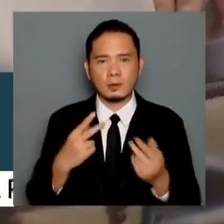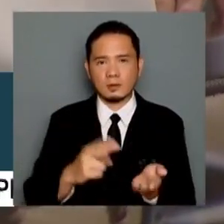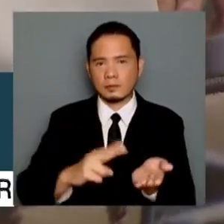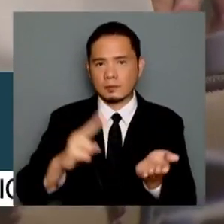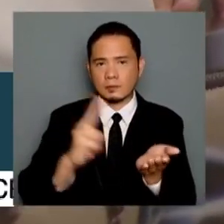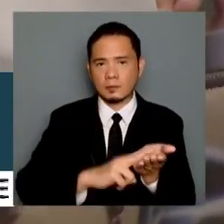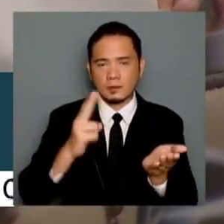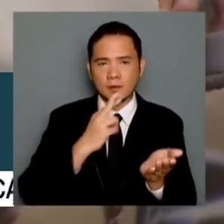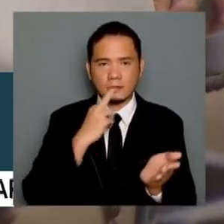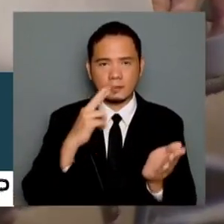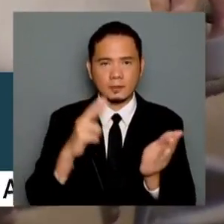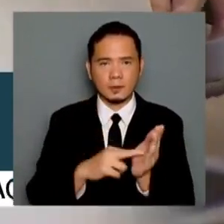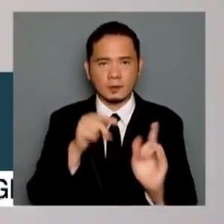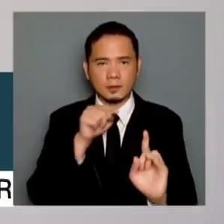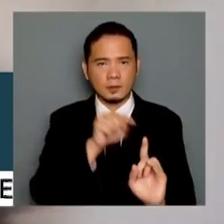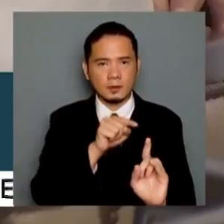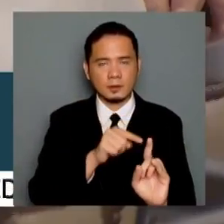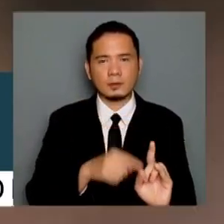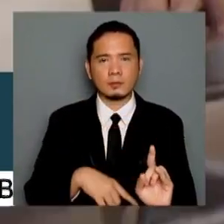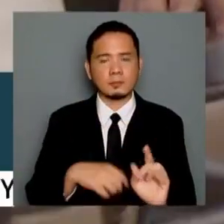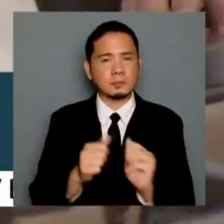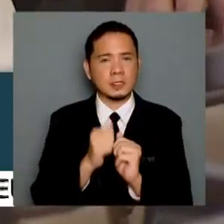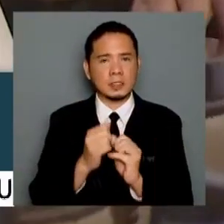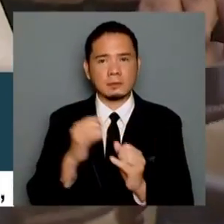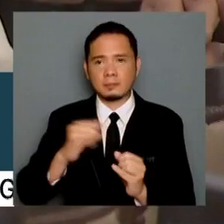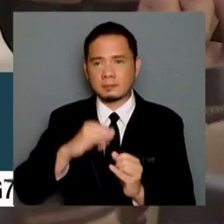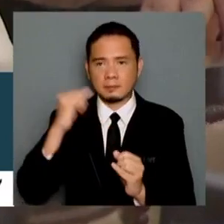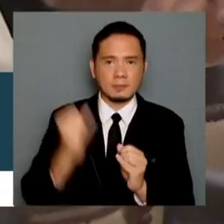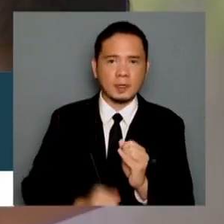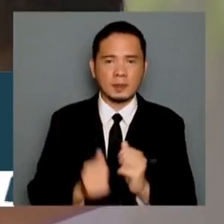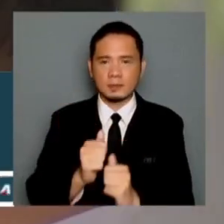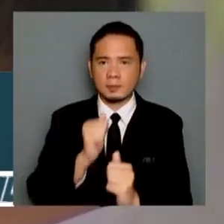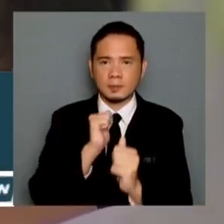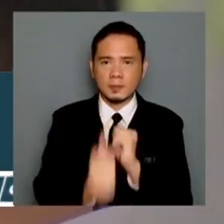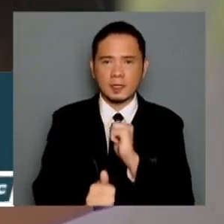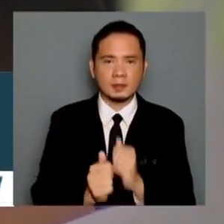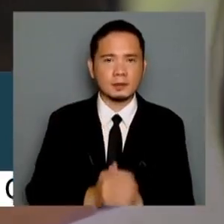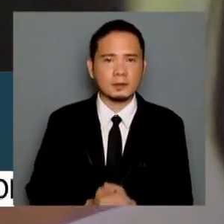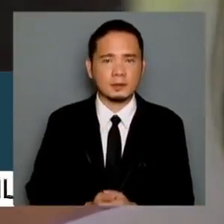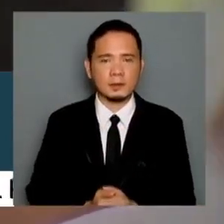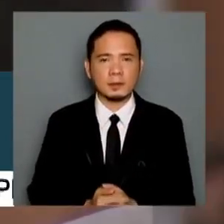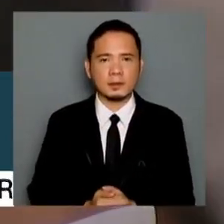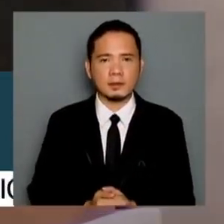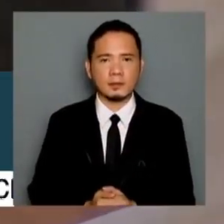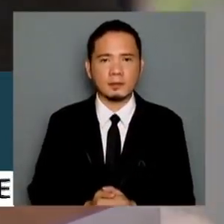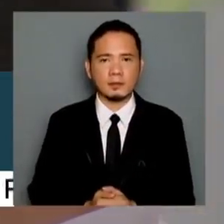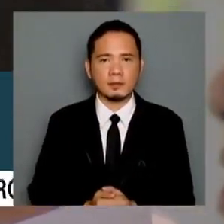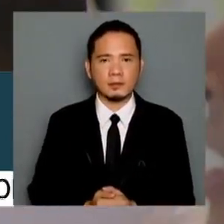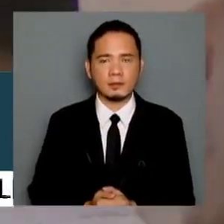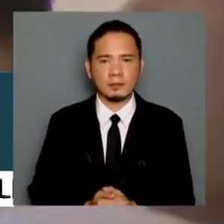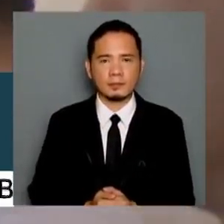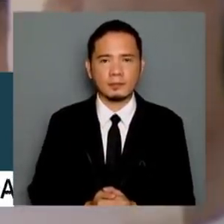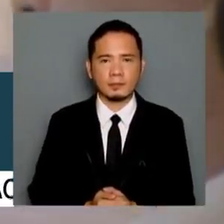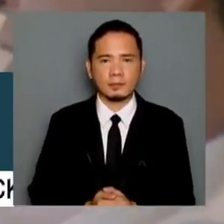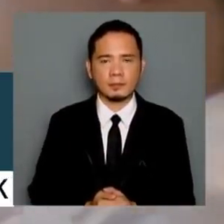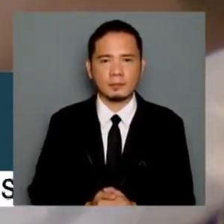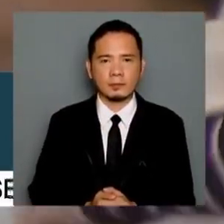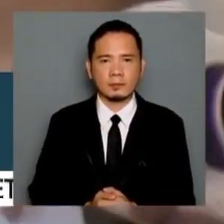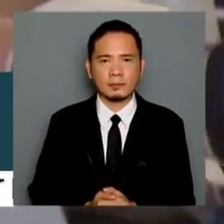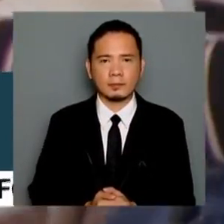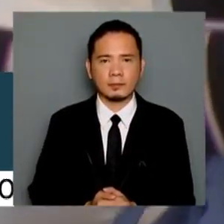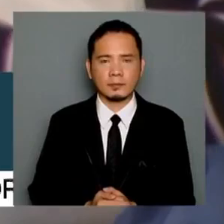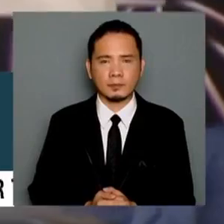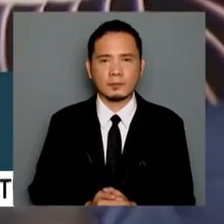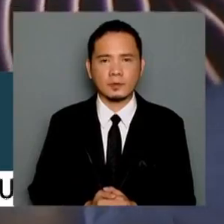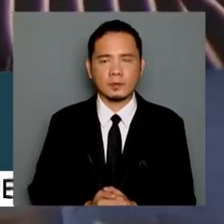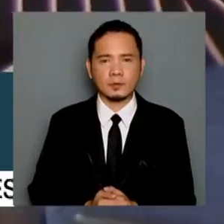report that finalizes the budget in time for the expected transmittals of the president before the end of the